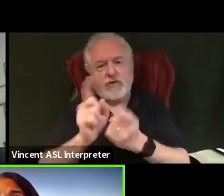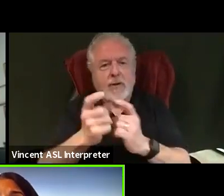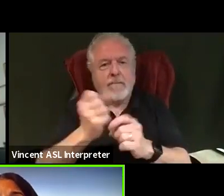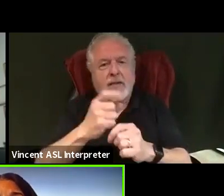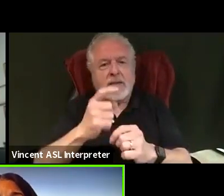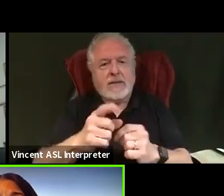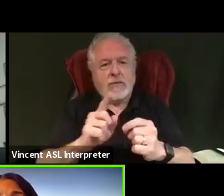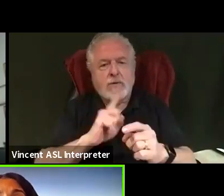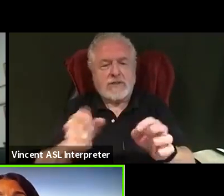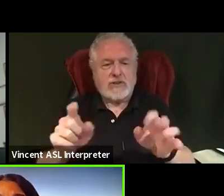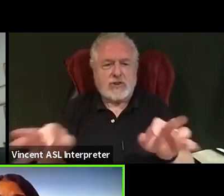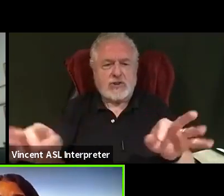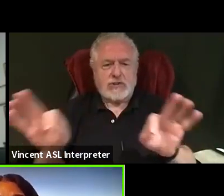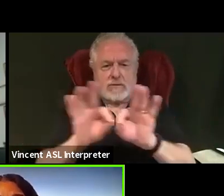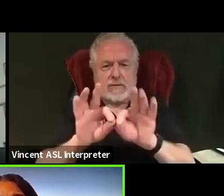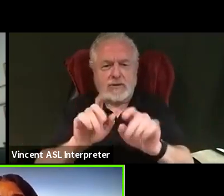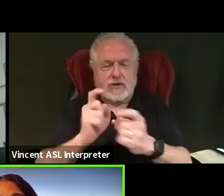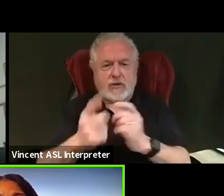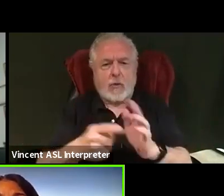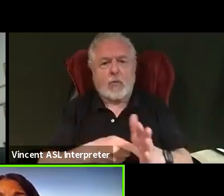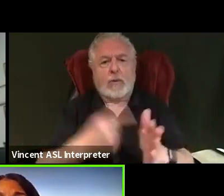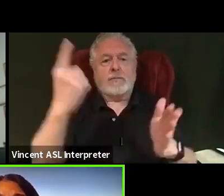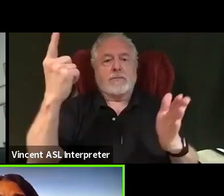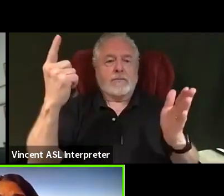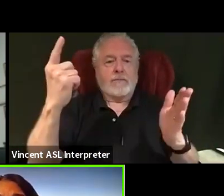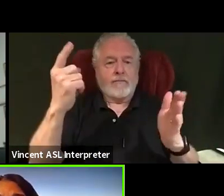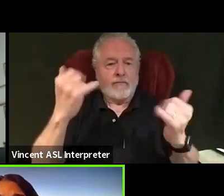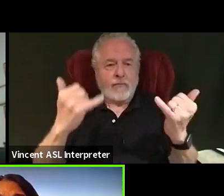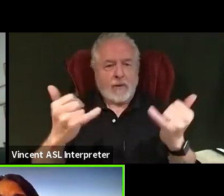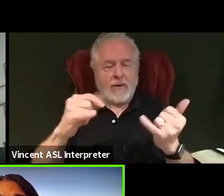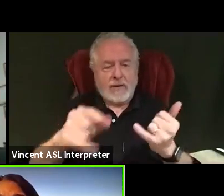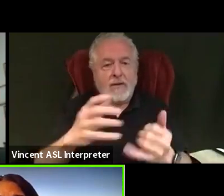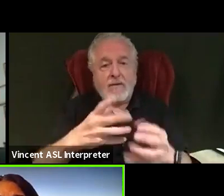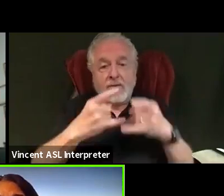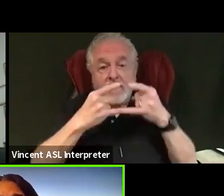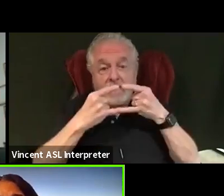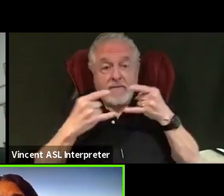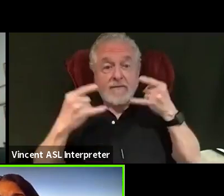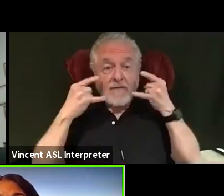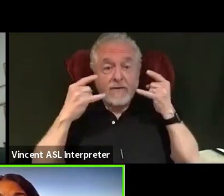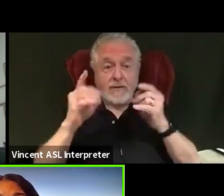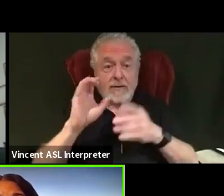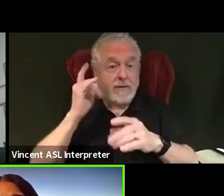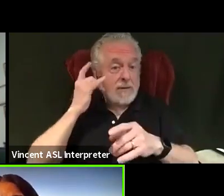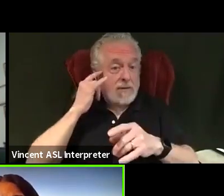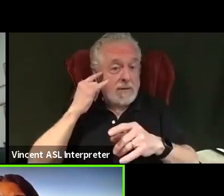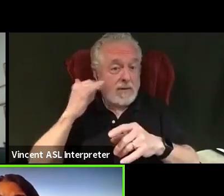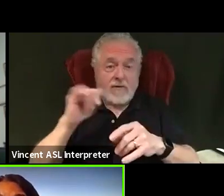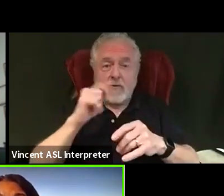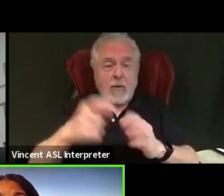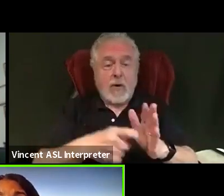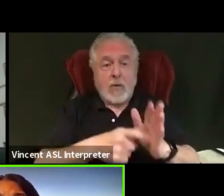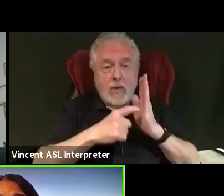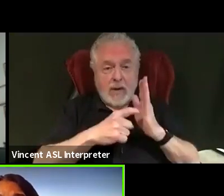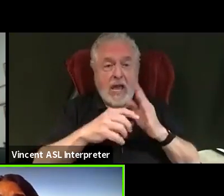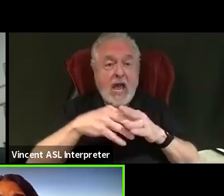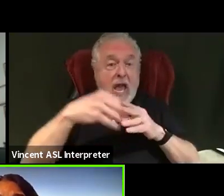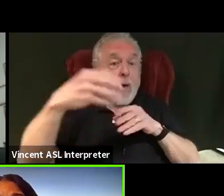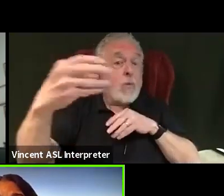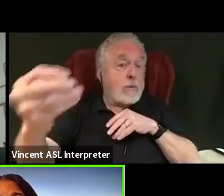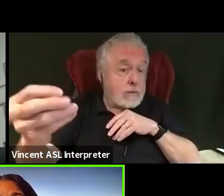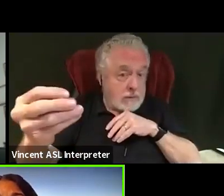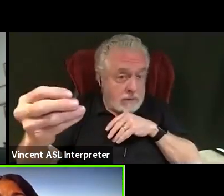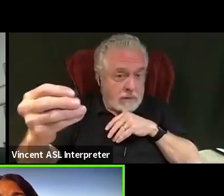make these significant changes all at once. Currently, face coverings in California are no longer required